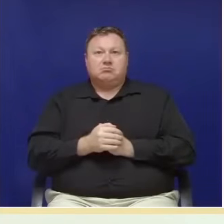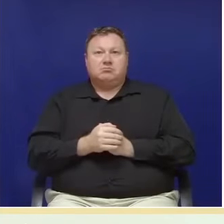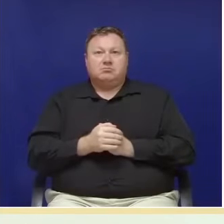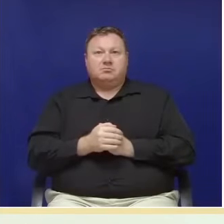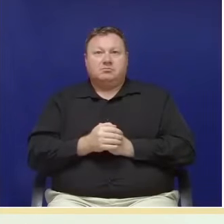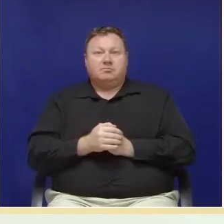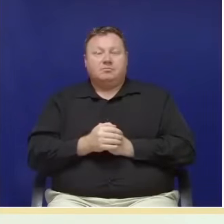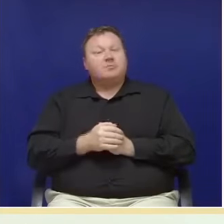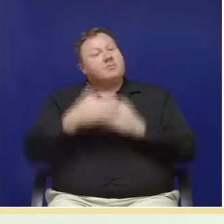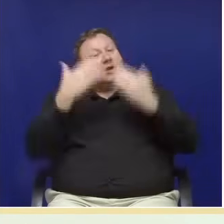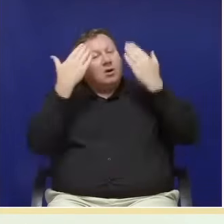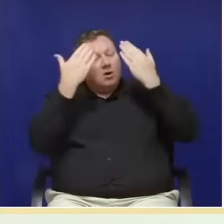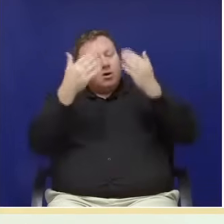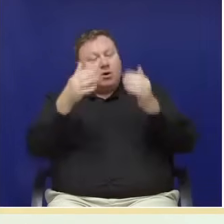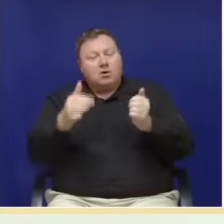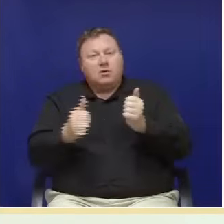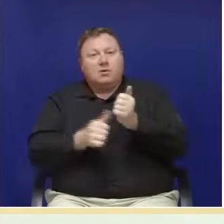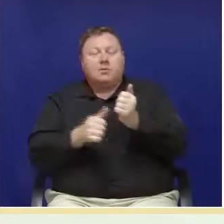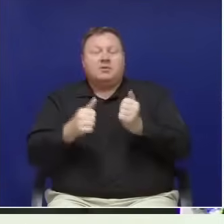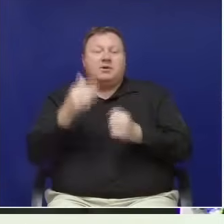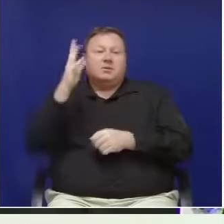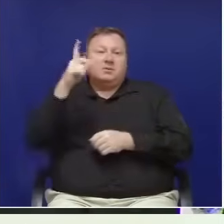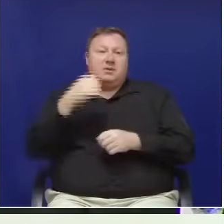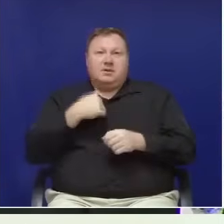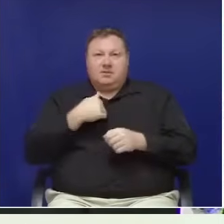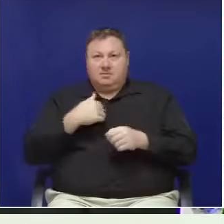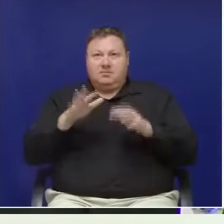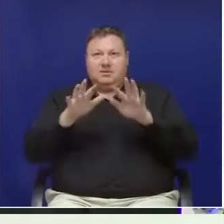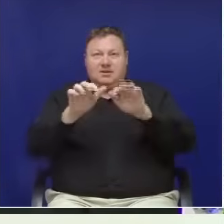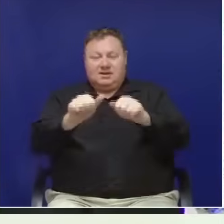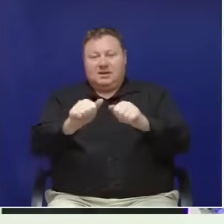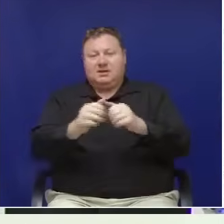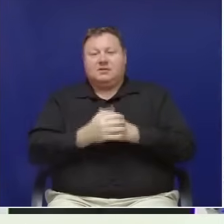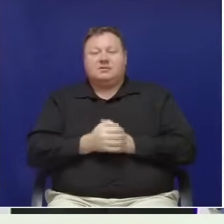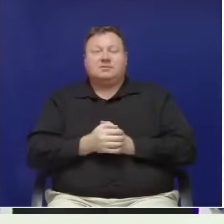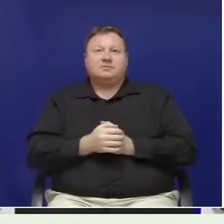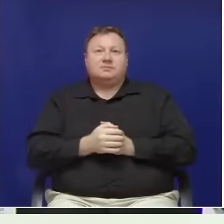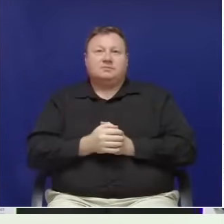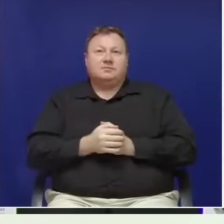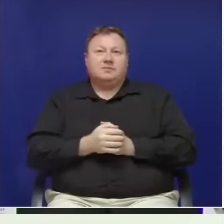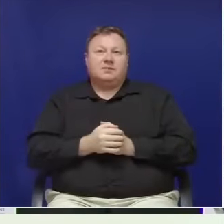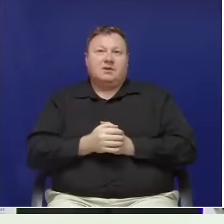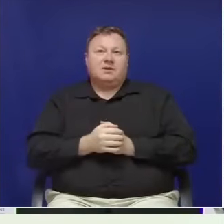Honorable Deputy Speaker, I will take it for Honorable Jama.